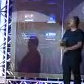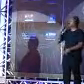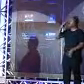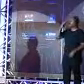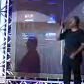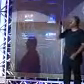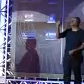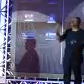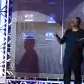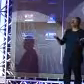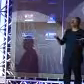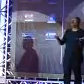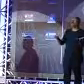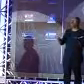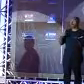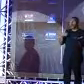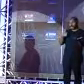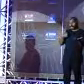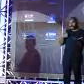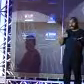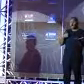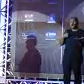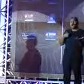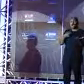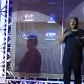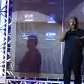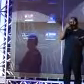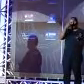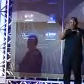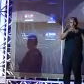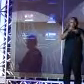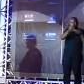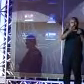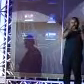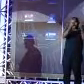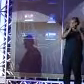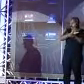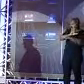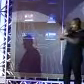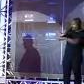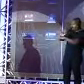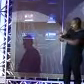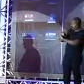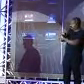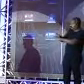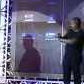makes over many of the more mundane and manual tasks.